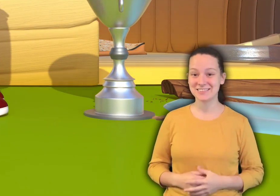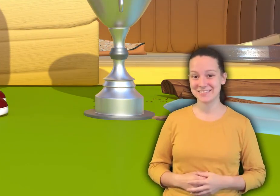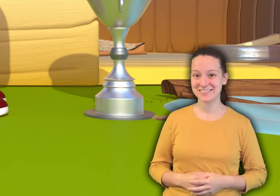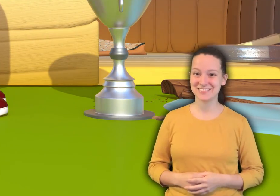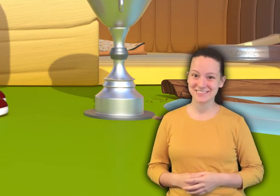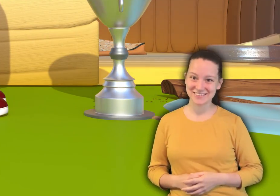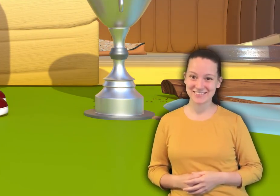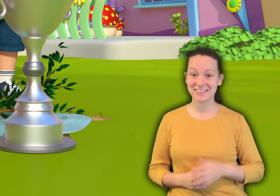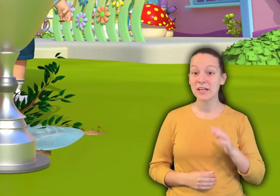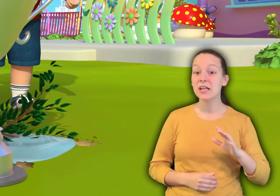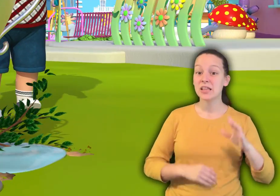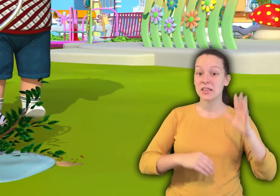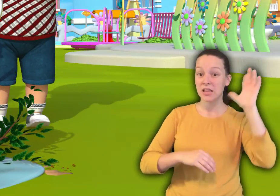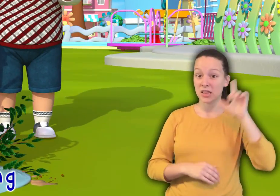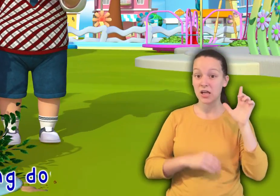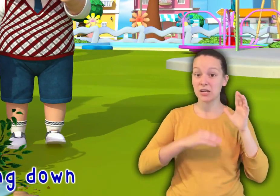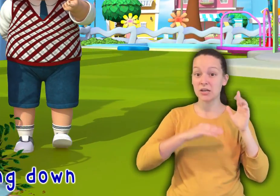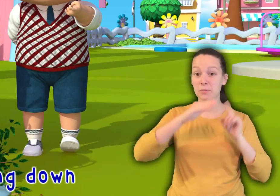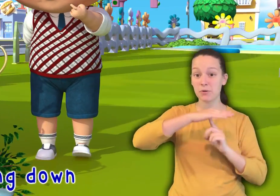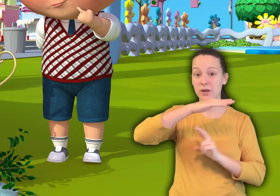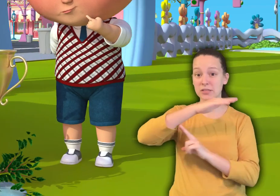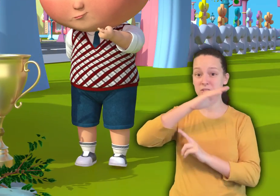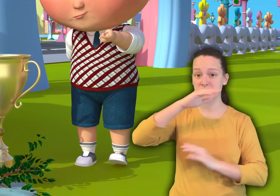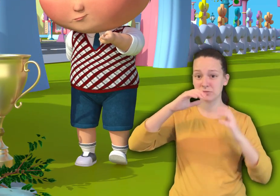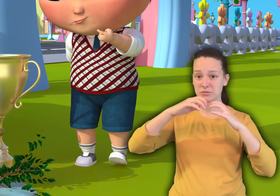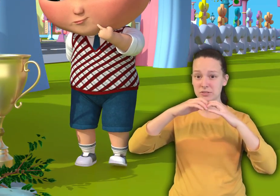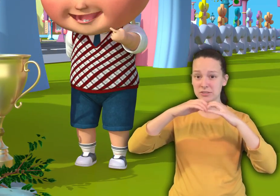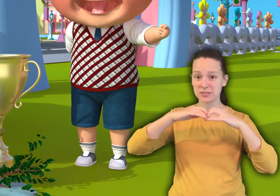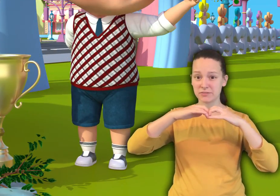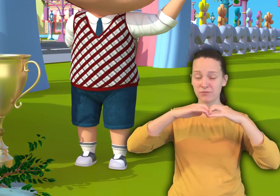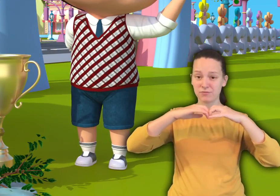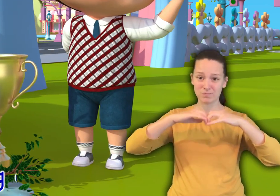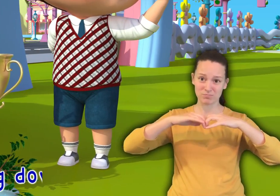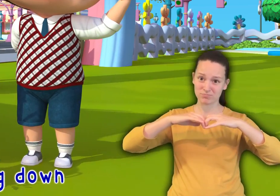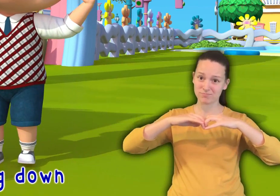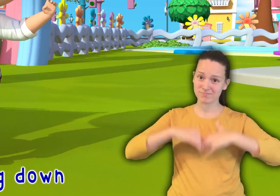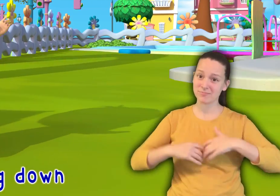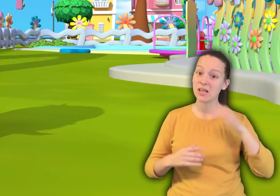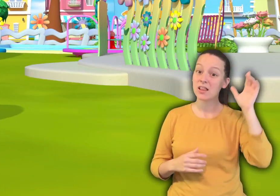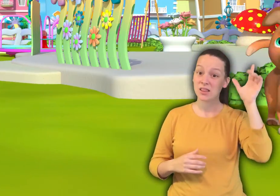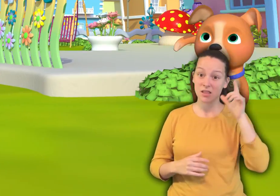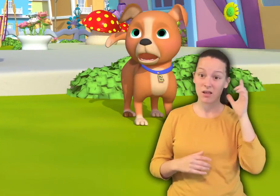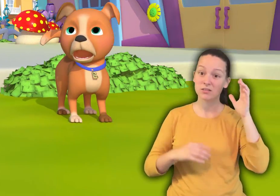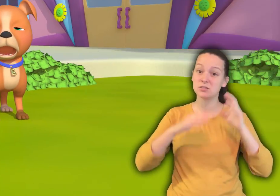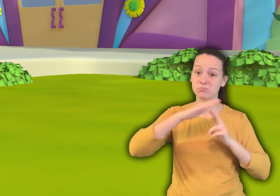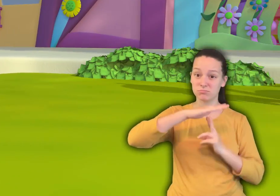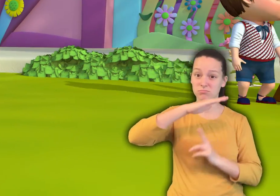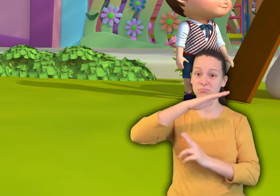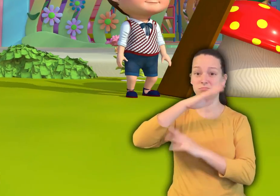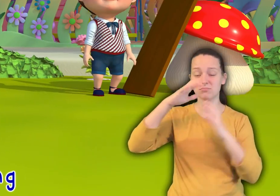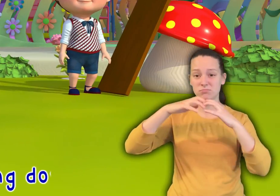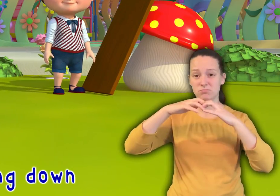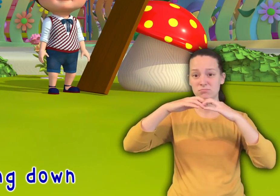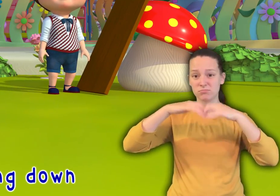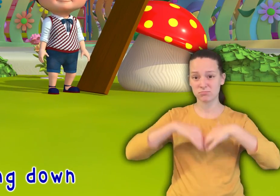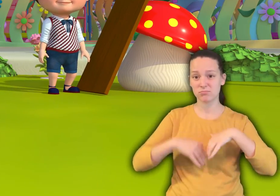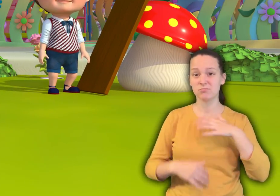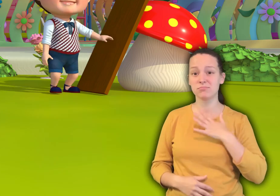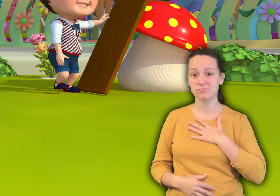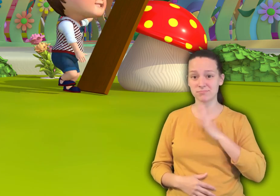L London bridges falling down falling down falling down London bridges